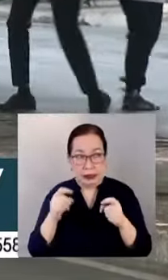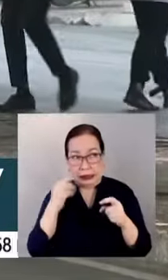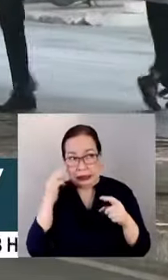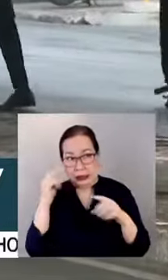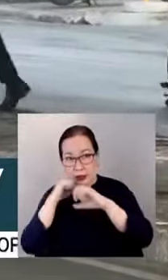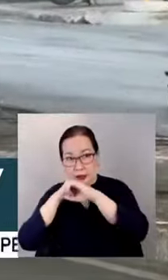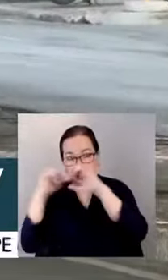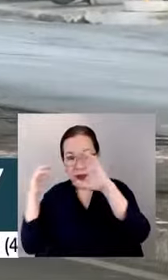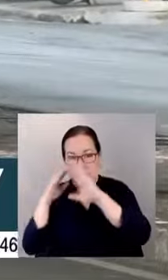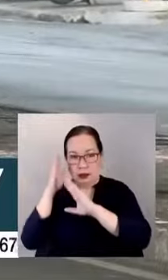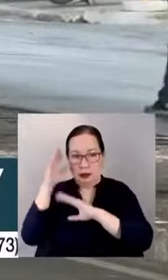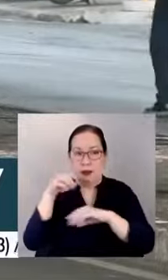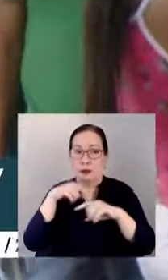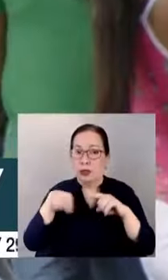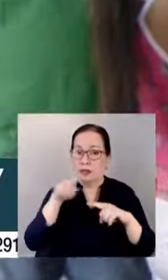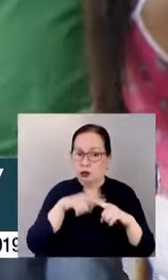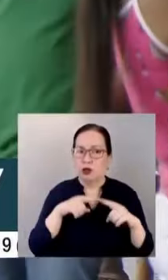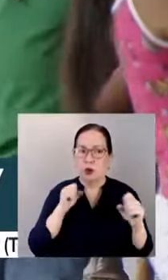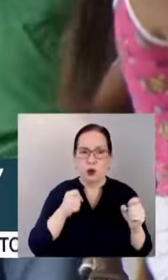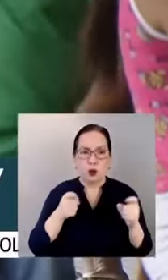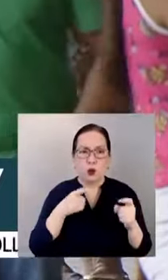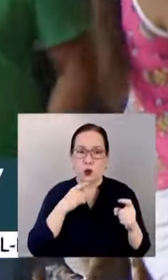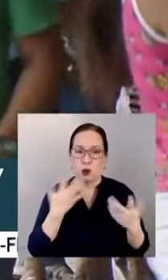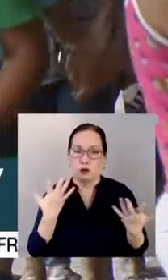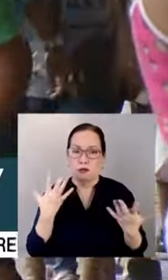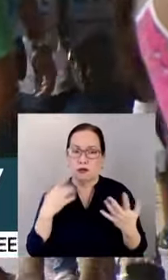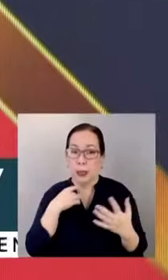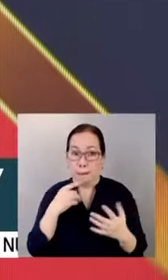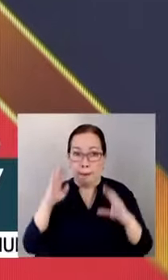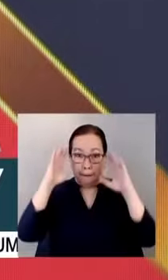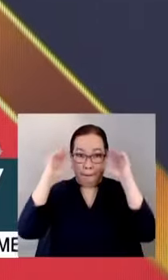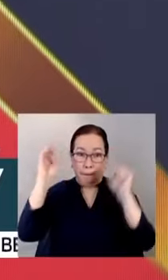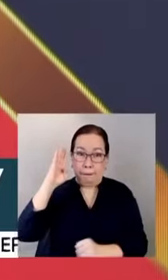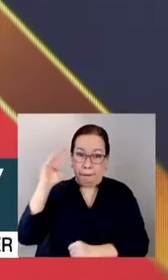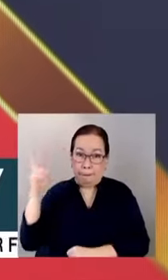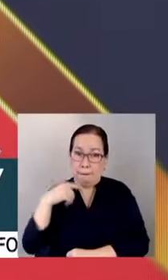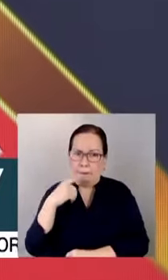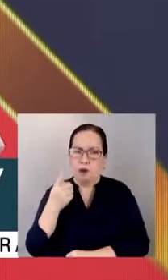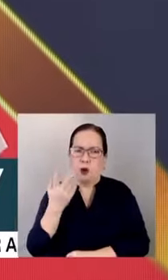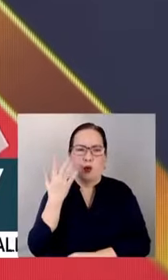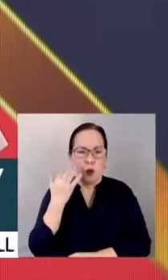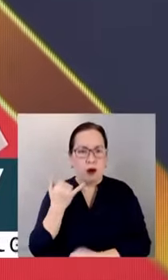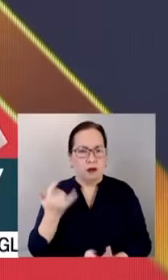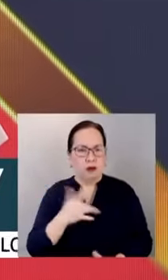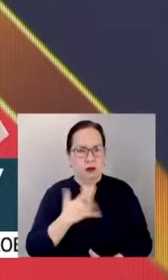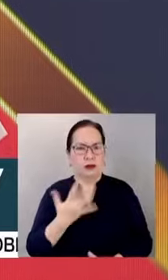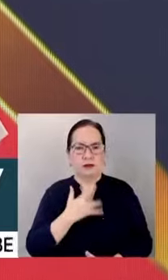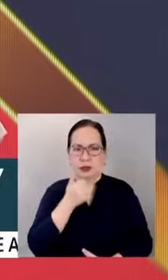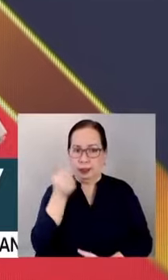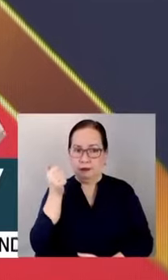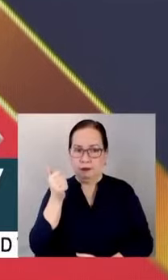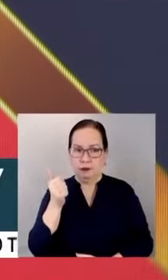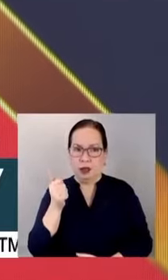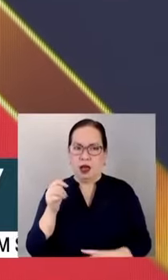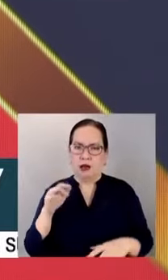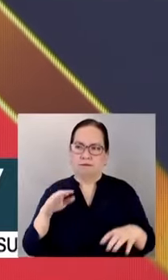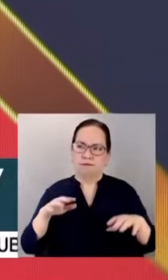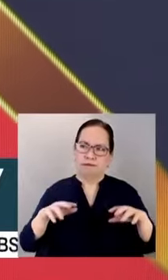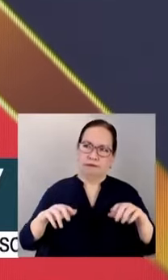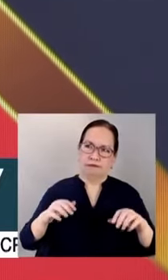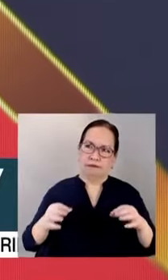manageable situation in the Philippines was cited by President Ferdinand Marcos Jr. as to why he is, quote, very hesitant to extend the